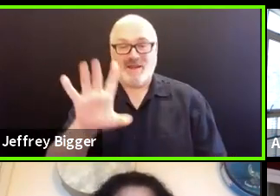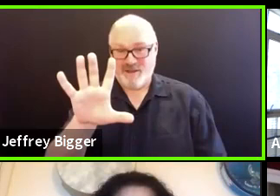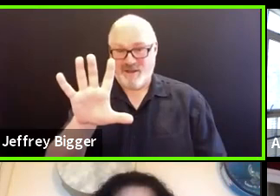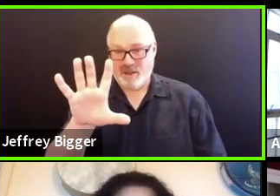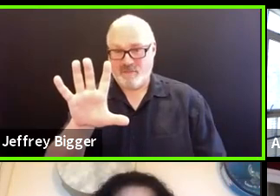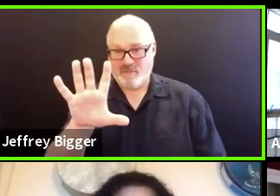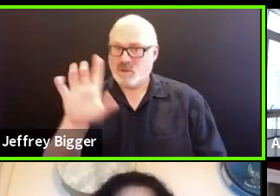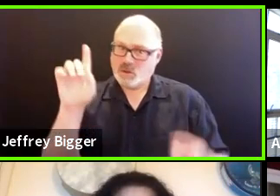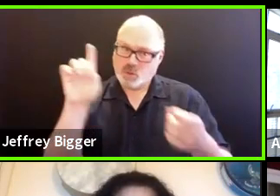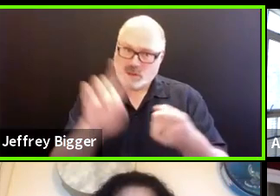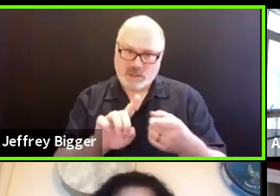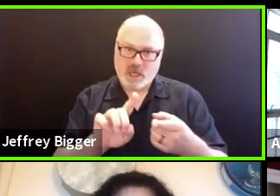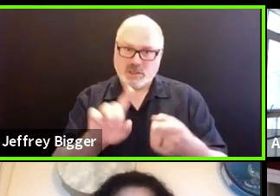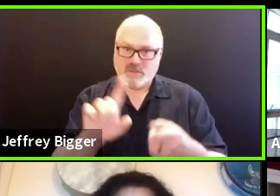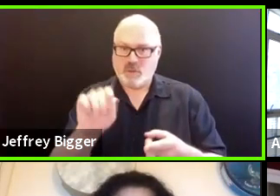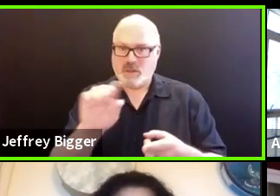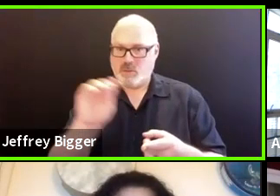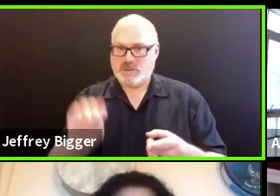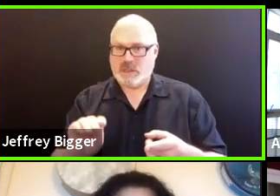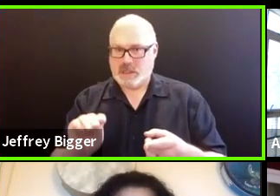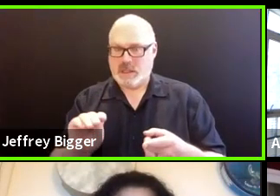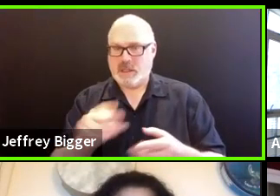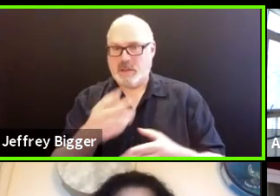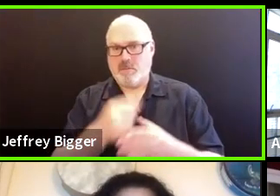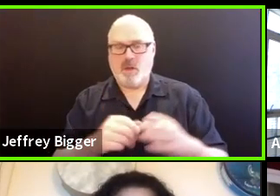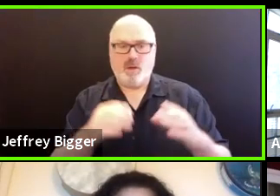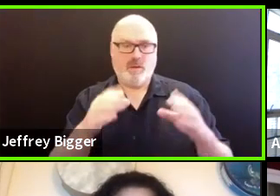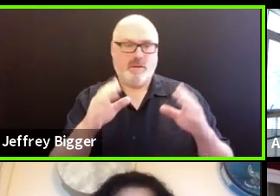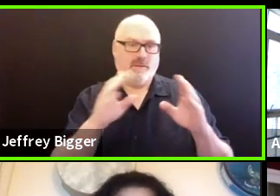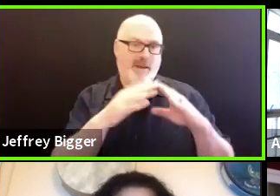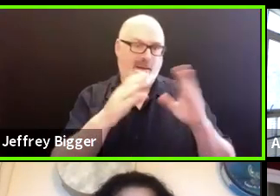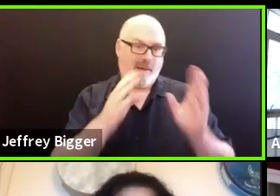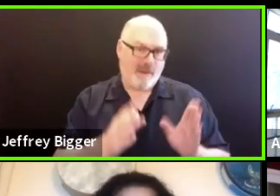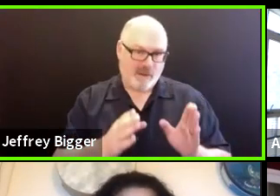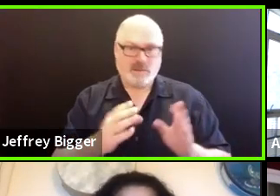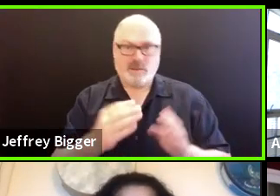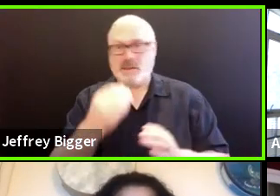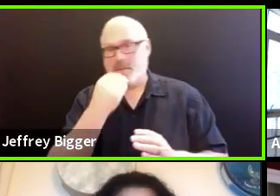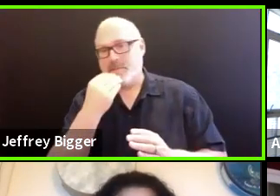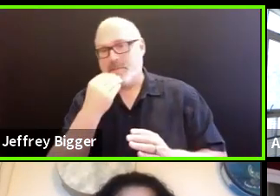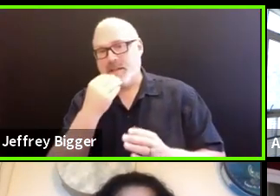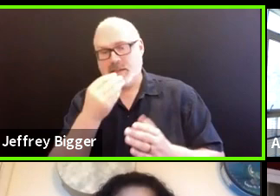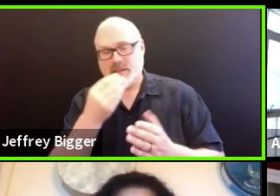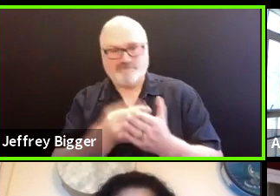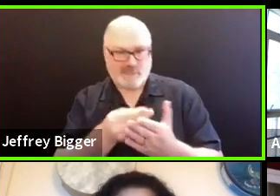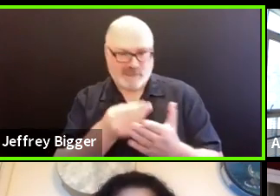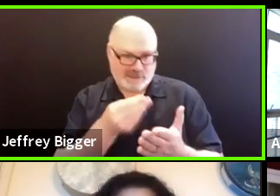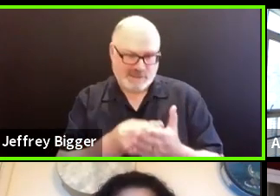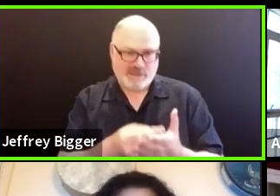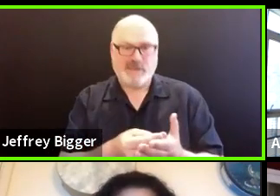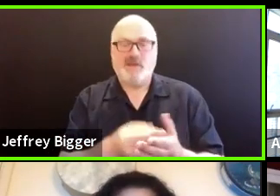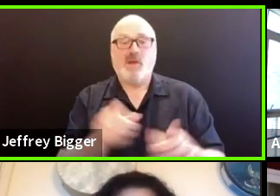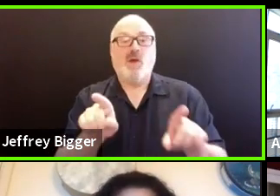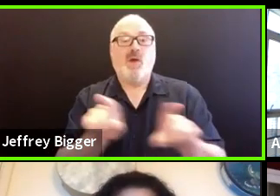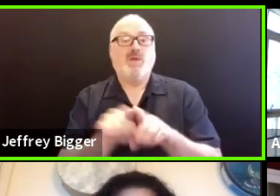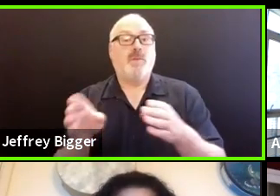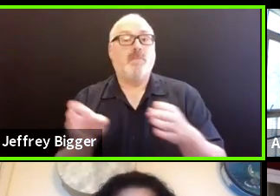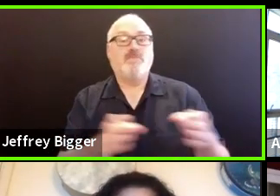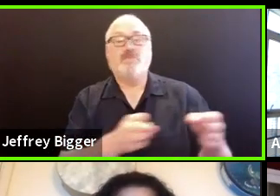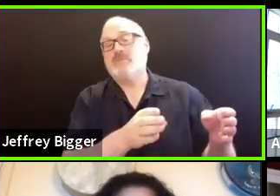significant reduction in both our room and board revenue. We also are planning